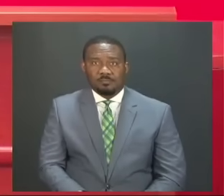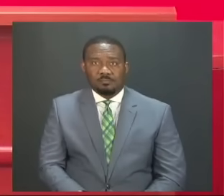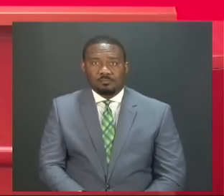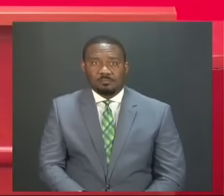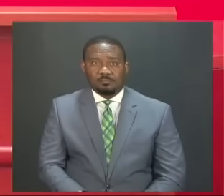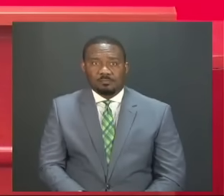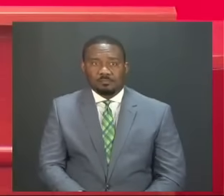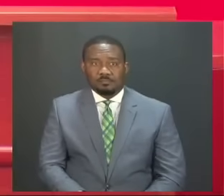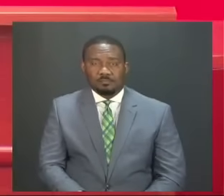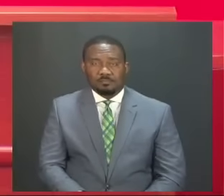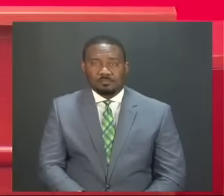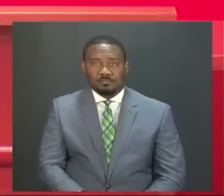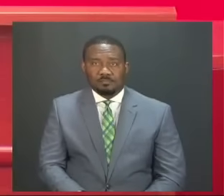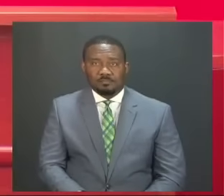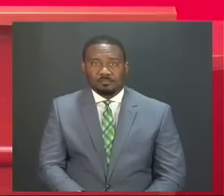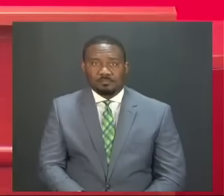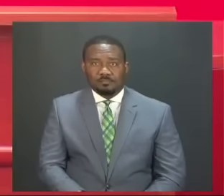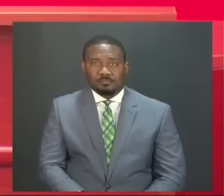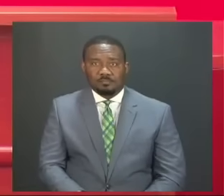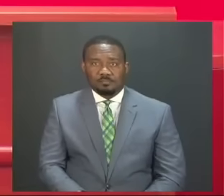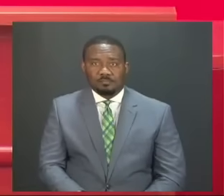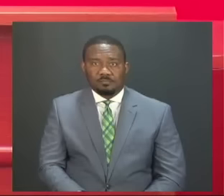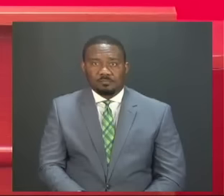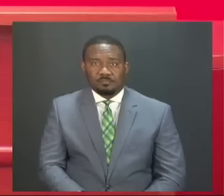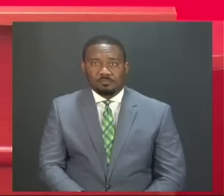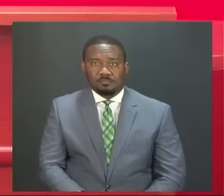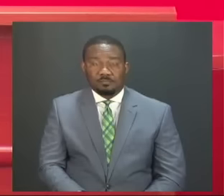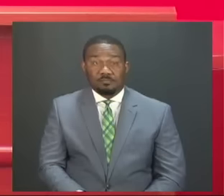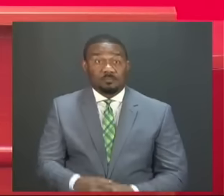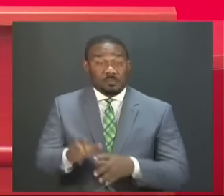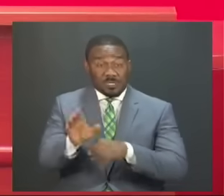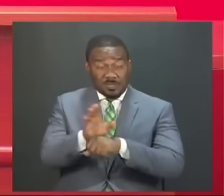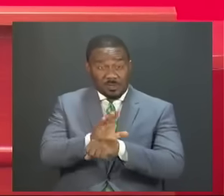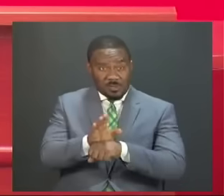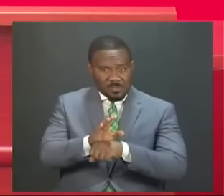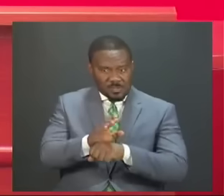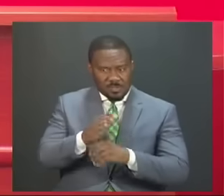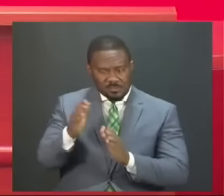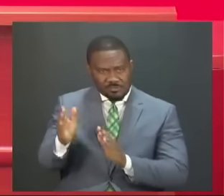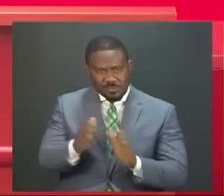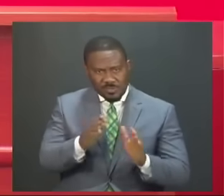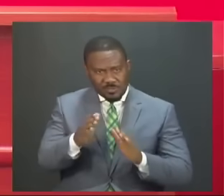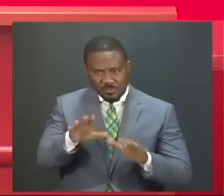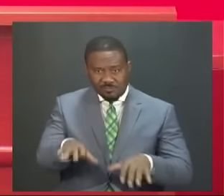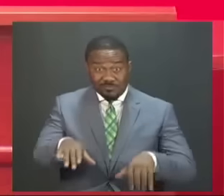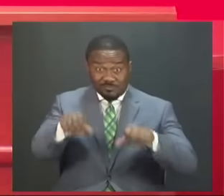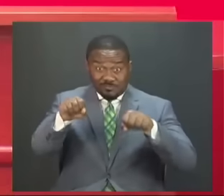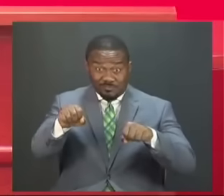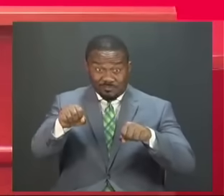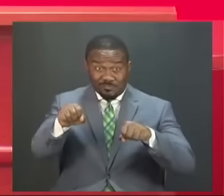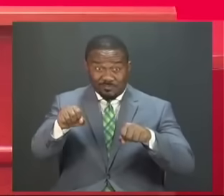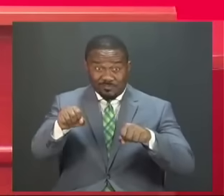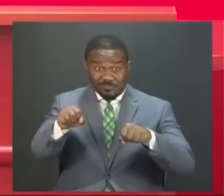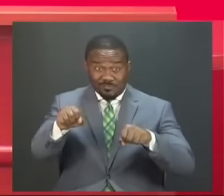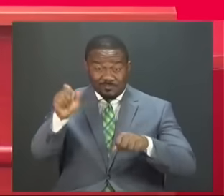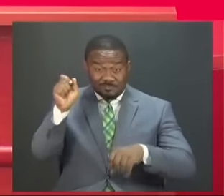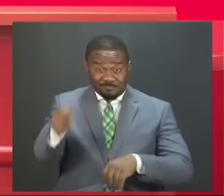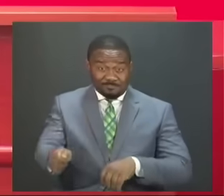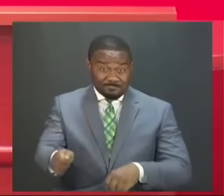On this note, the business statement as presented is hereby adopted.